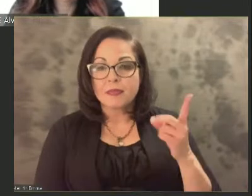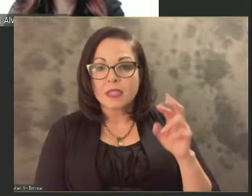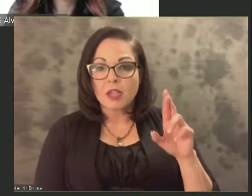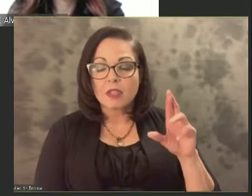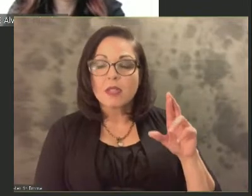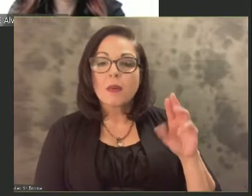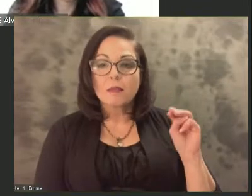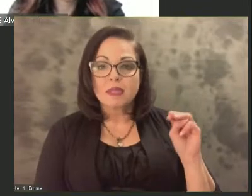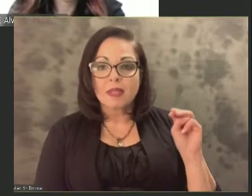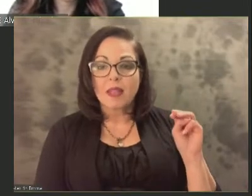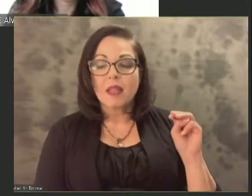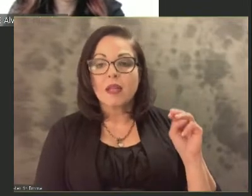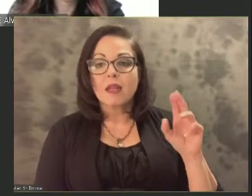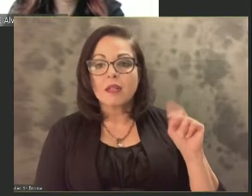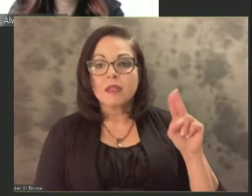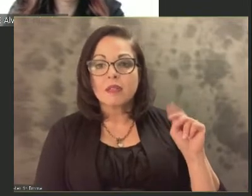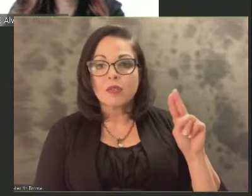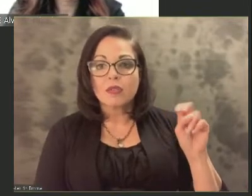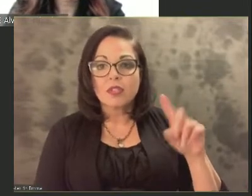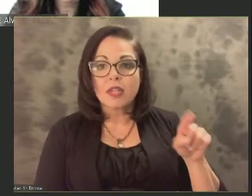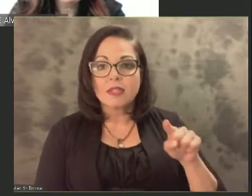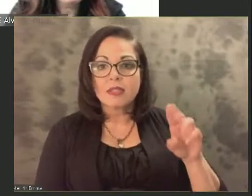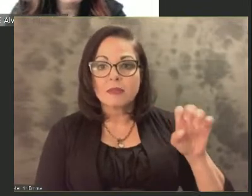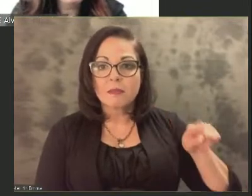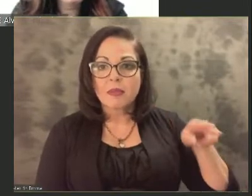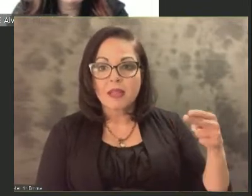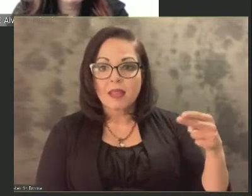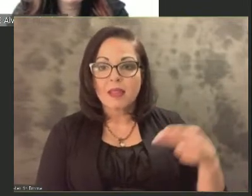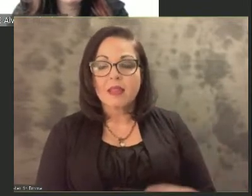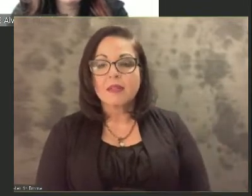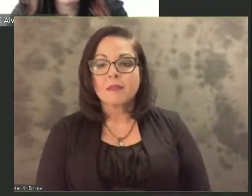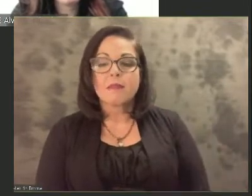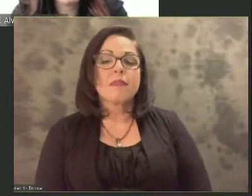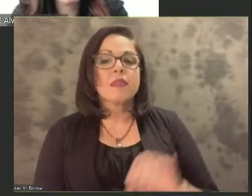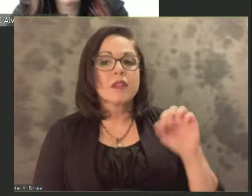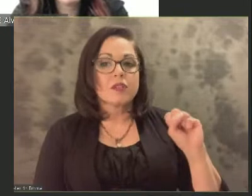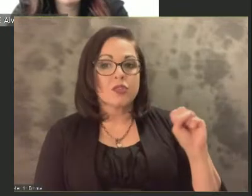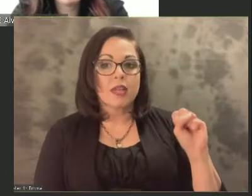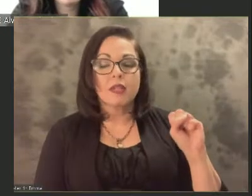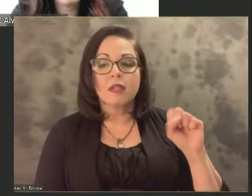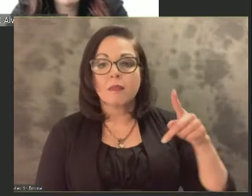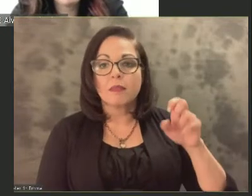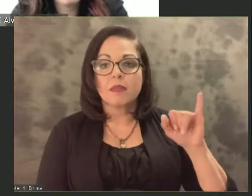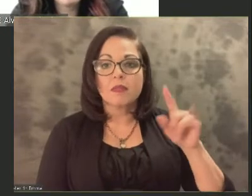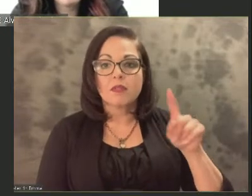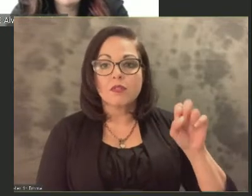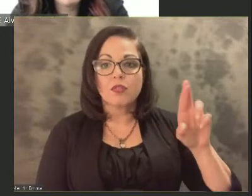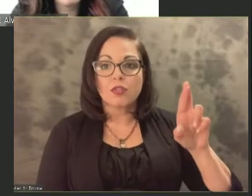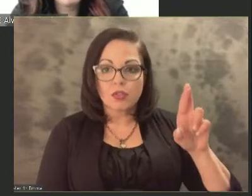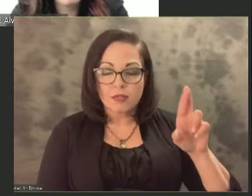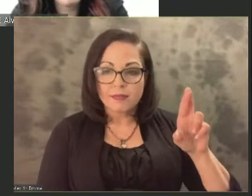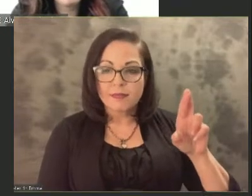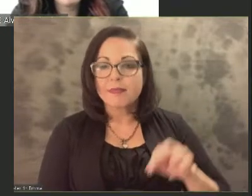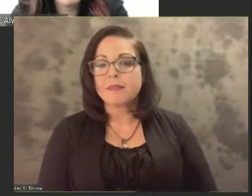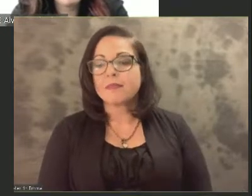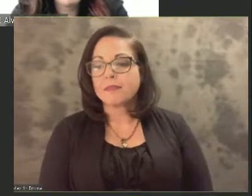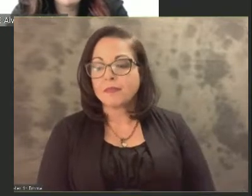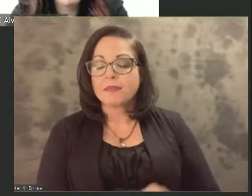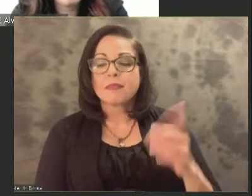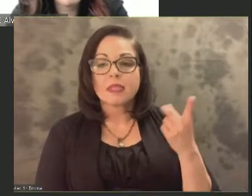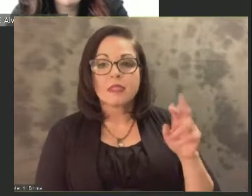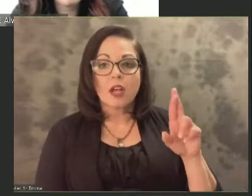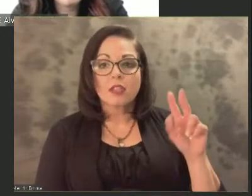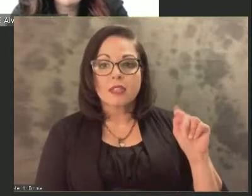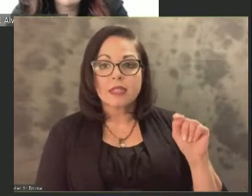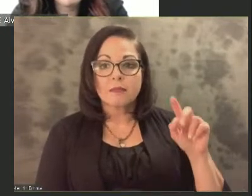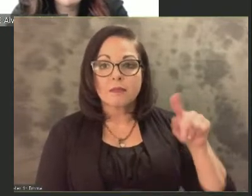Marcela Nunez Smith. Present. Ms. Shannon Pazur. Present. Dr. Tim